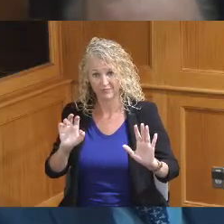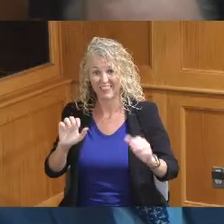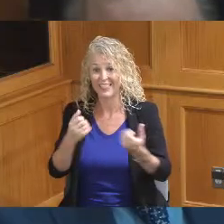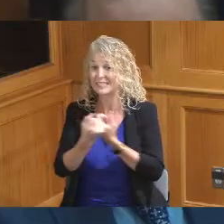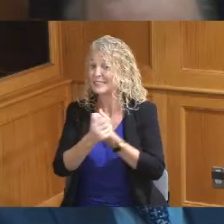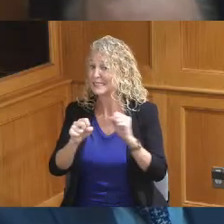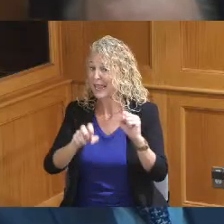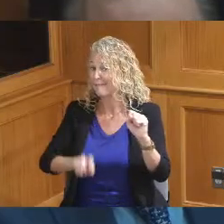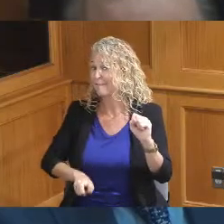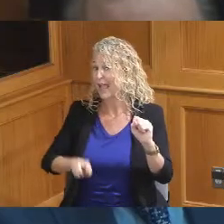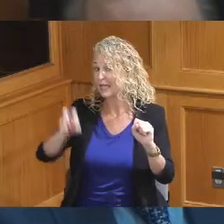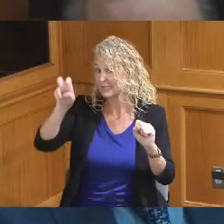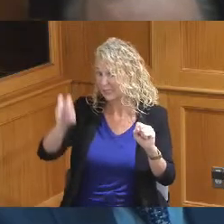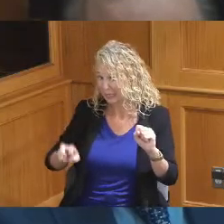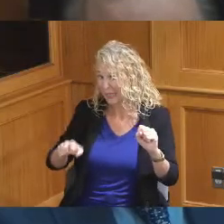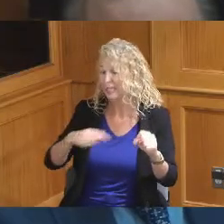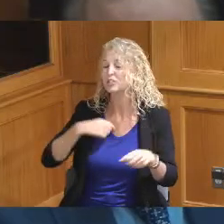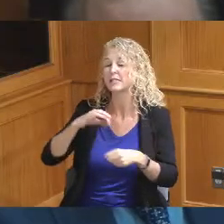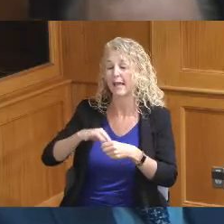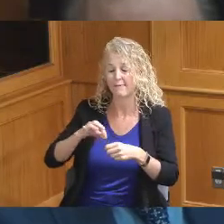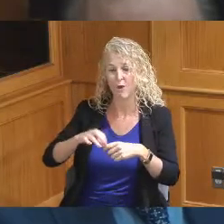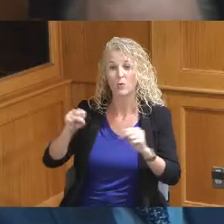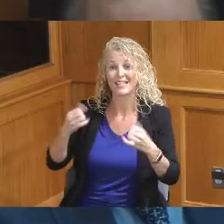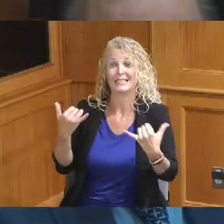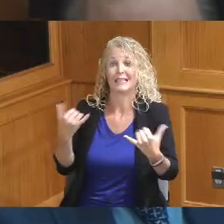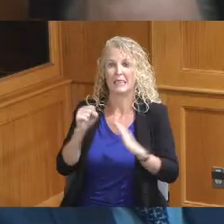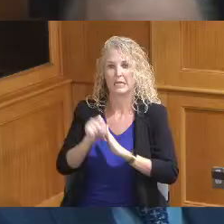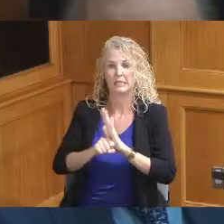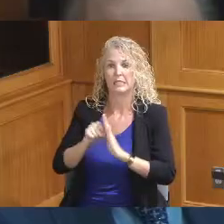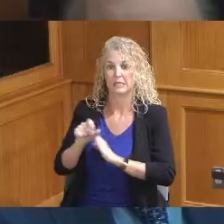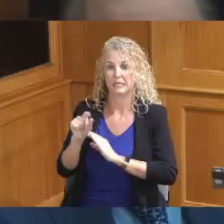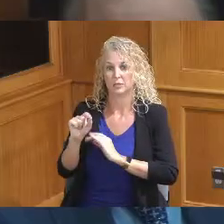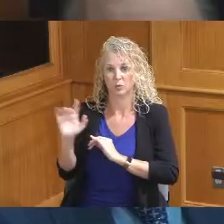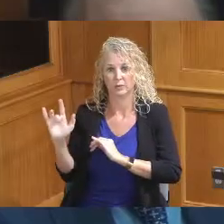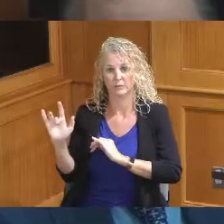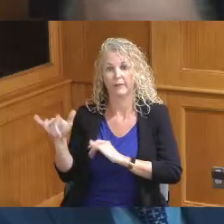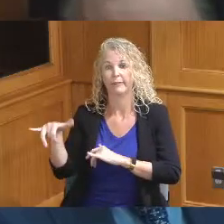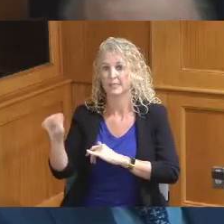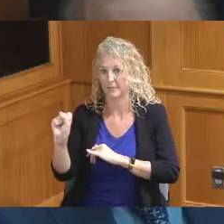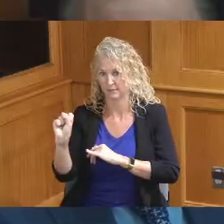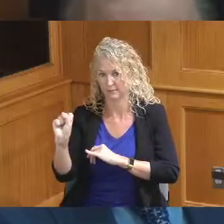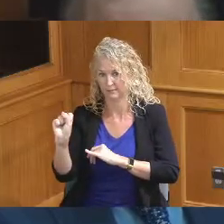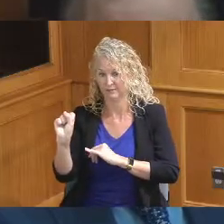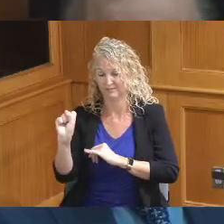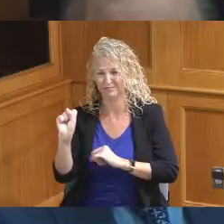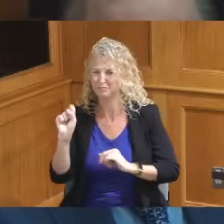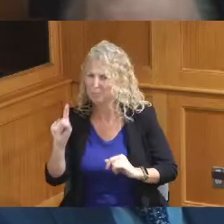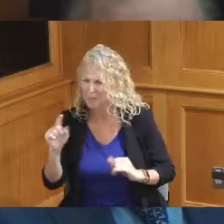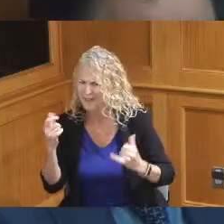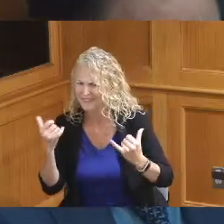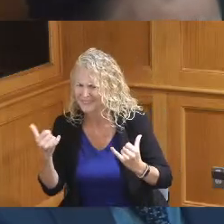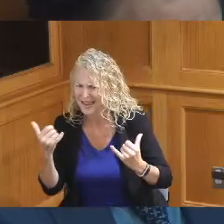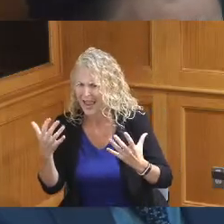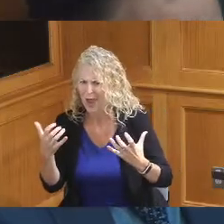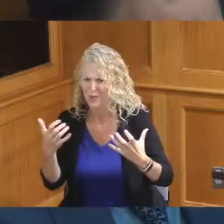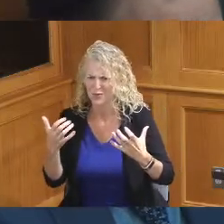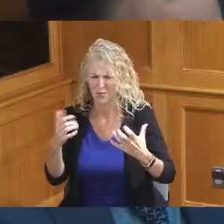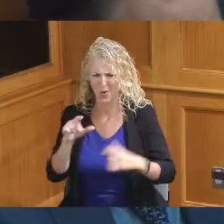escalators to be working this year, this season, 2025. But now they want us to commit